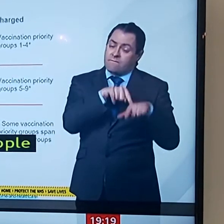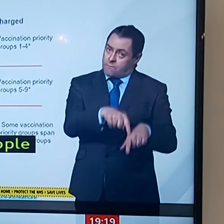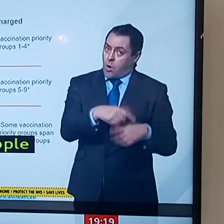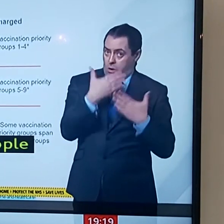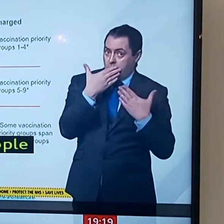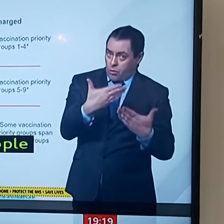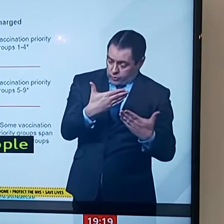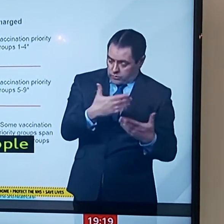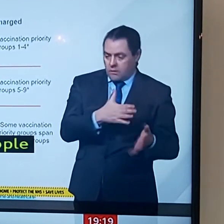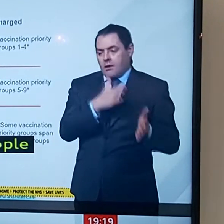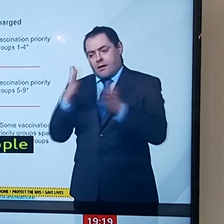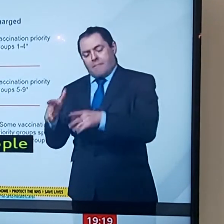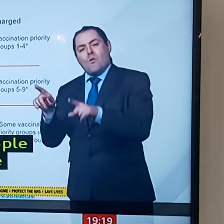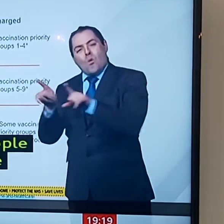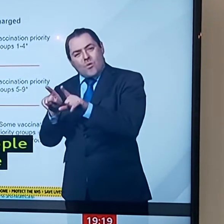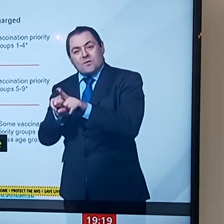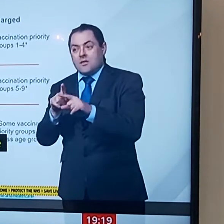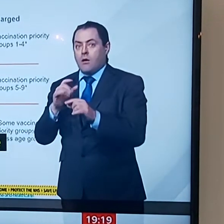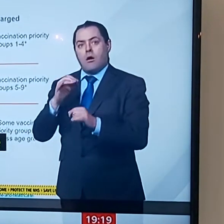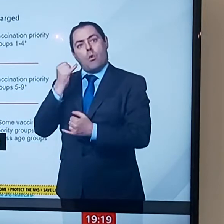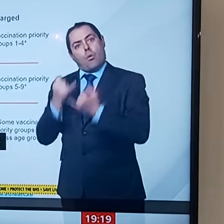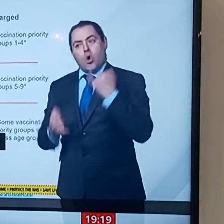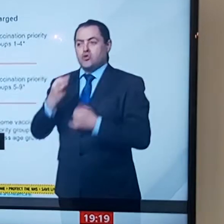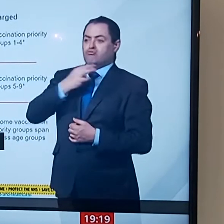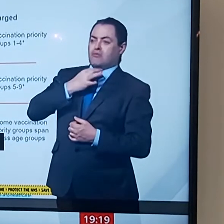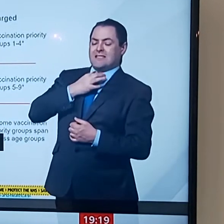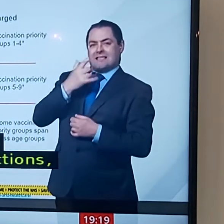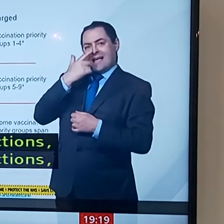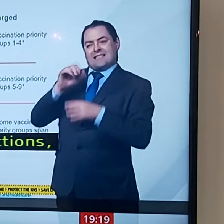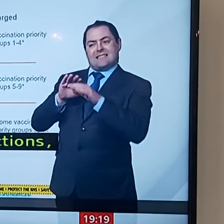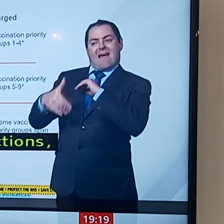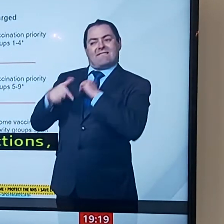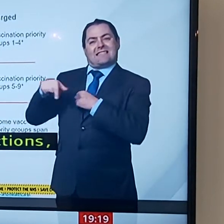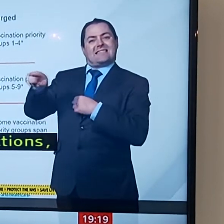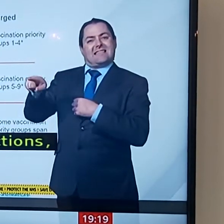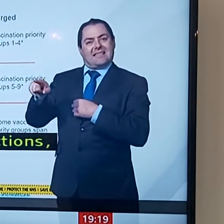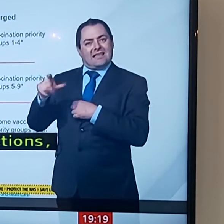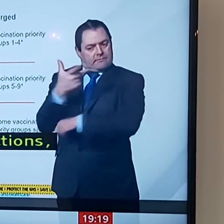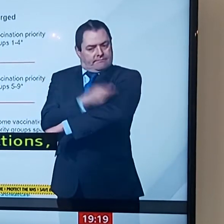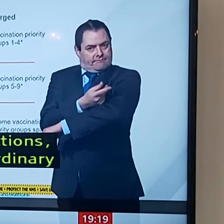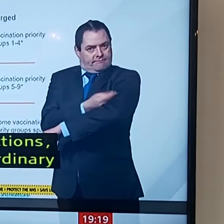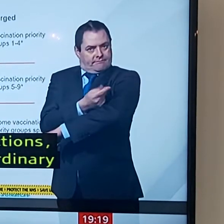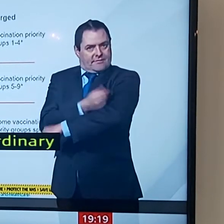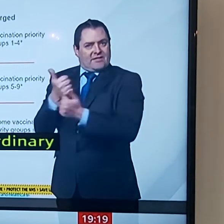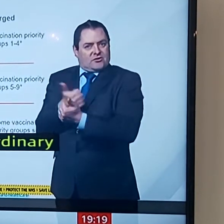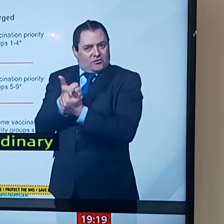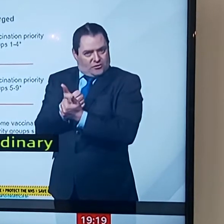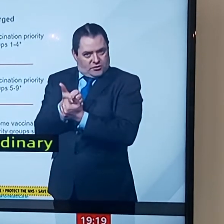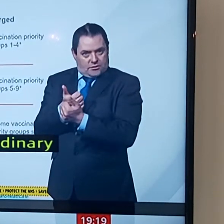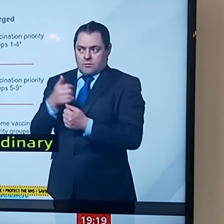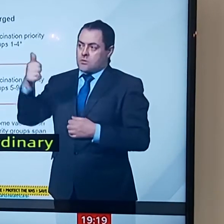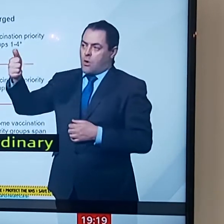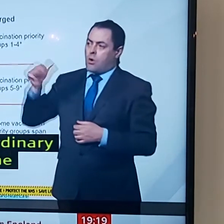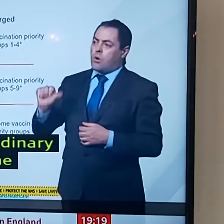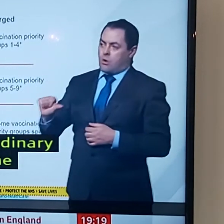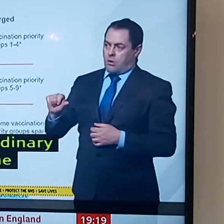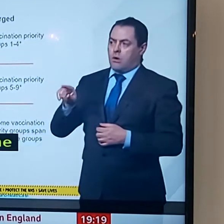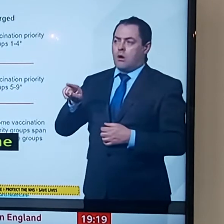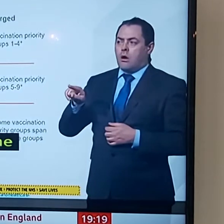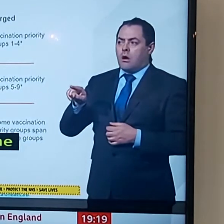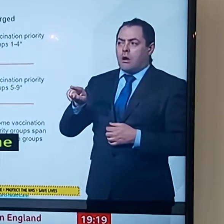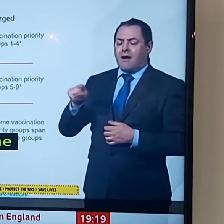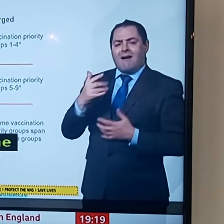degree, but also because of the effects of vaccination, because people have now had these vaccines We're now on the middle bar, which is people